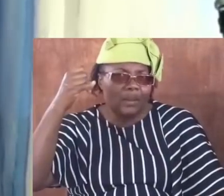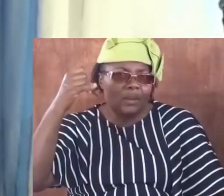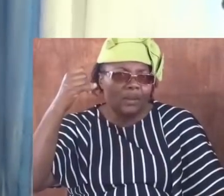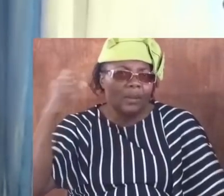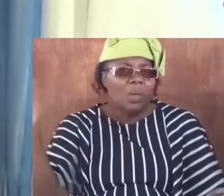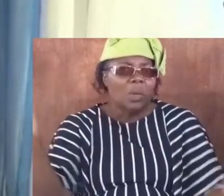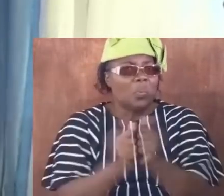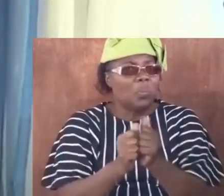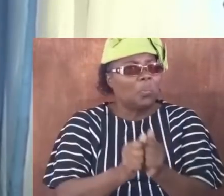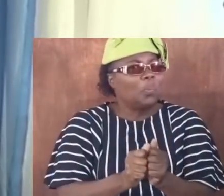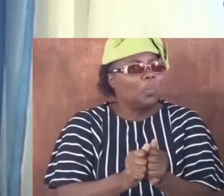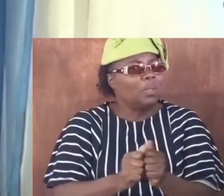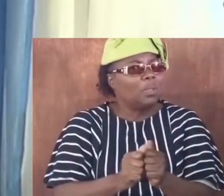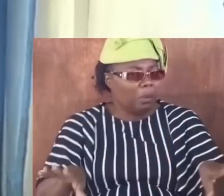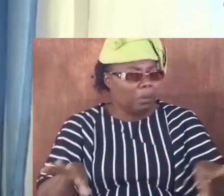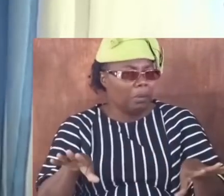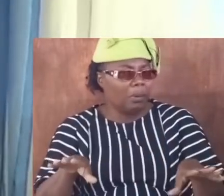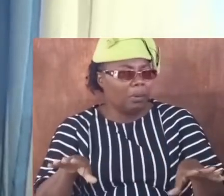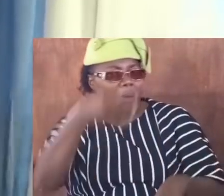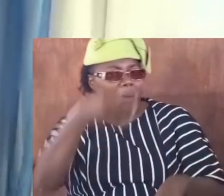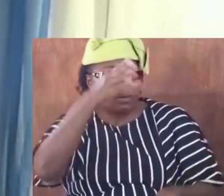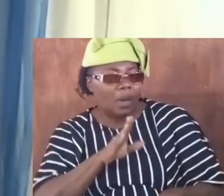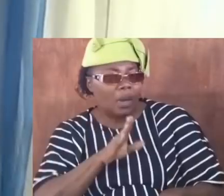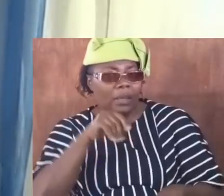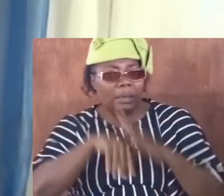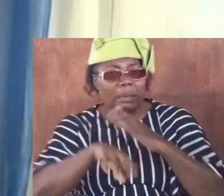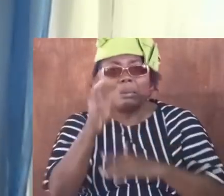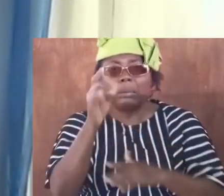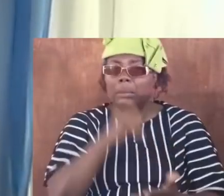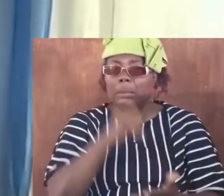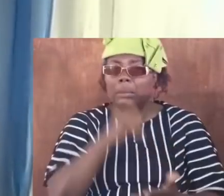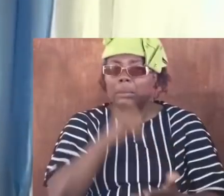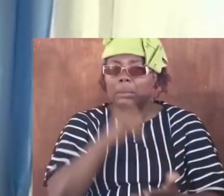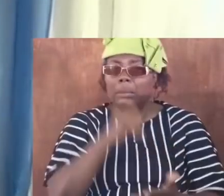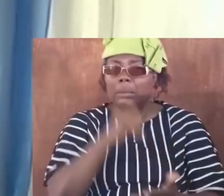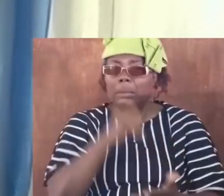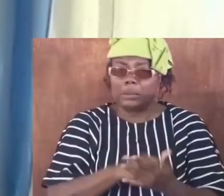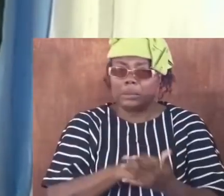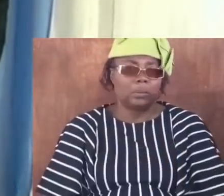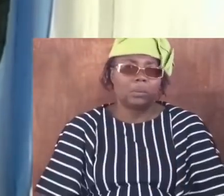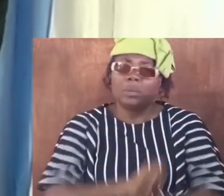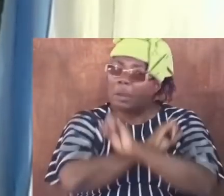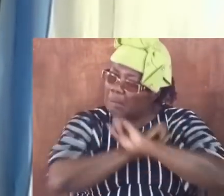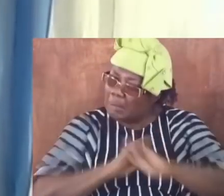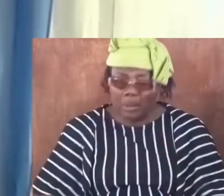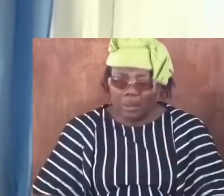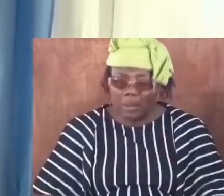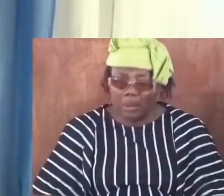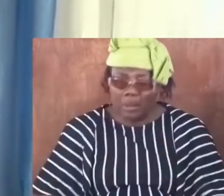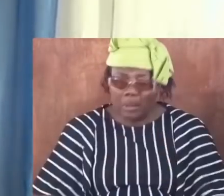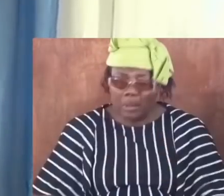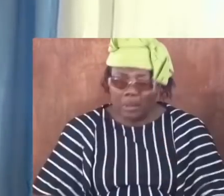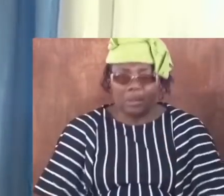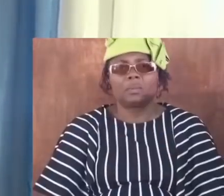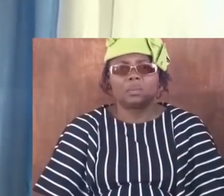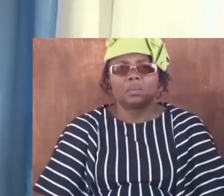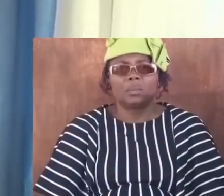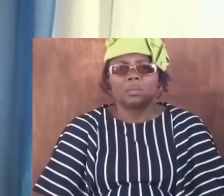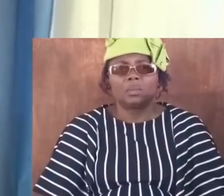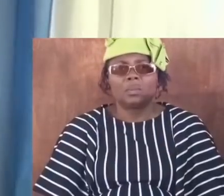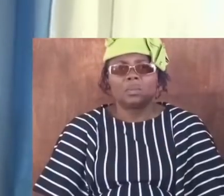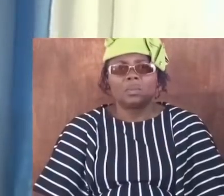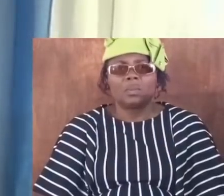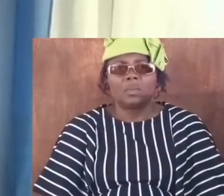Oh, hallelujah. Nothing is impossible with our